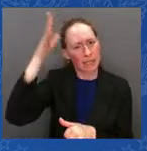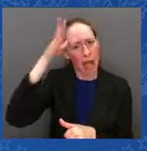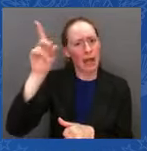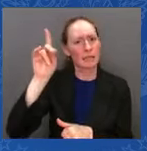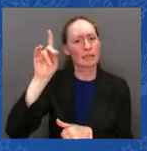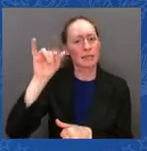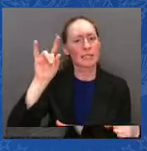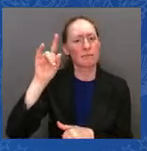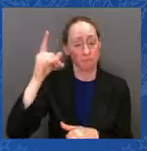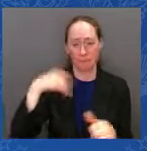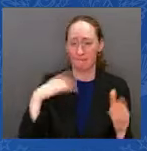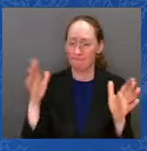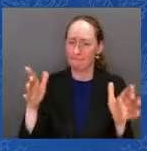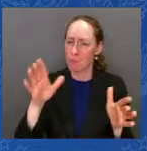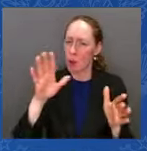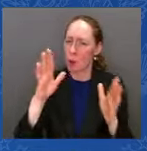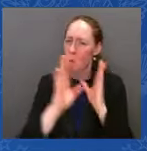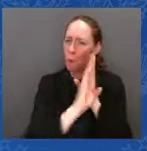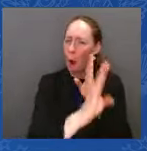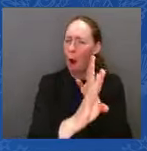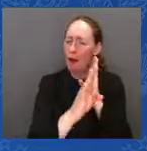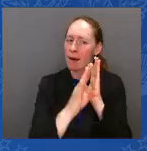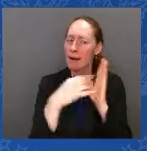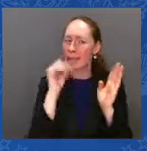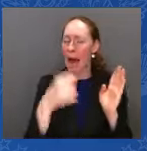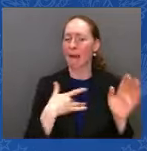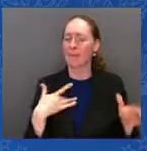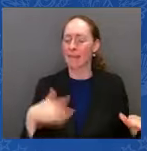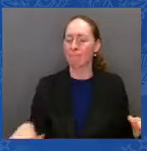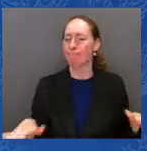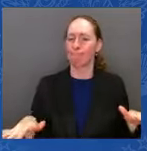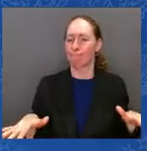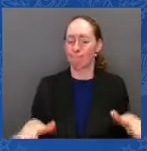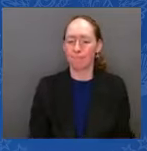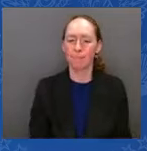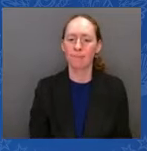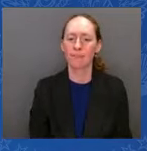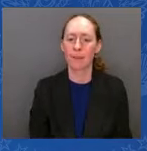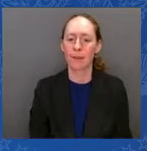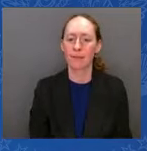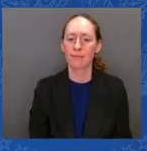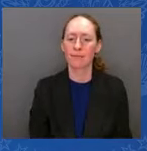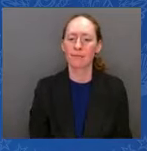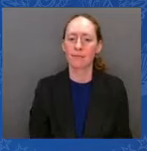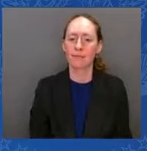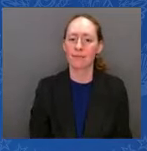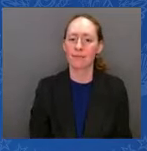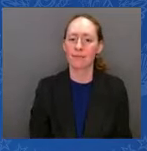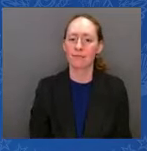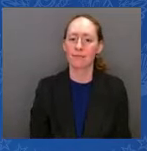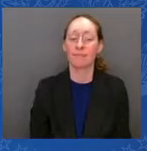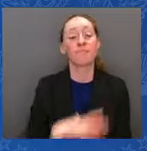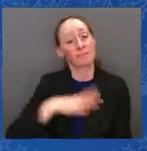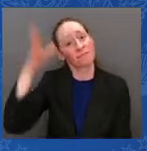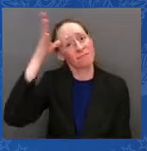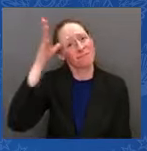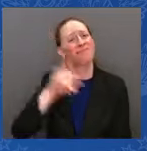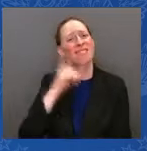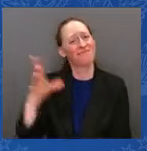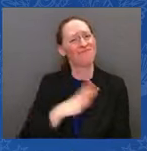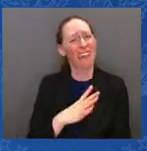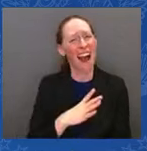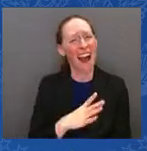But, you know, the truth of the matter is that, you know, my dad did fine. I guess by the time he